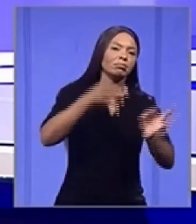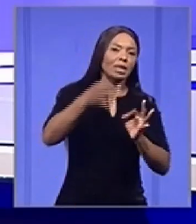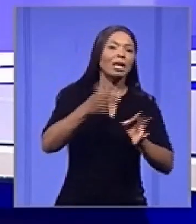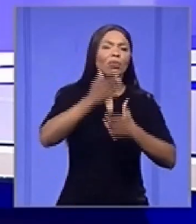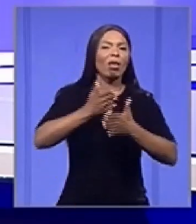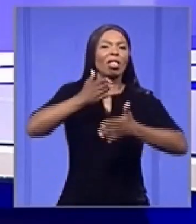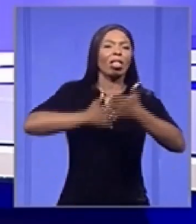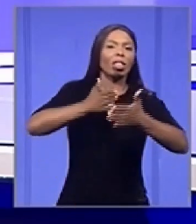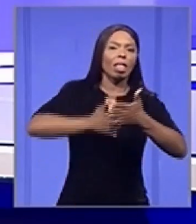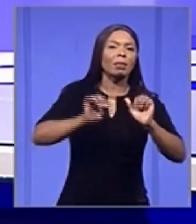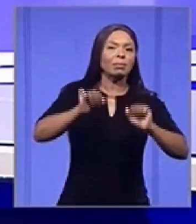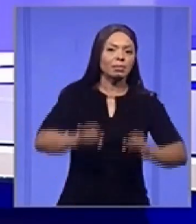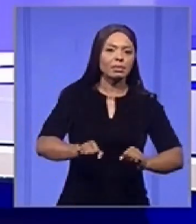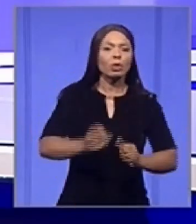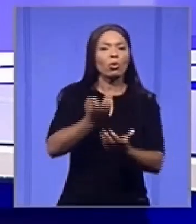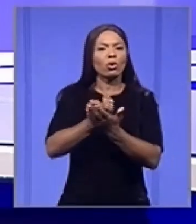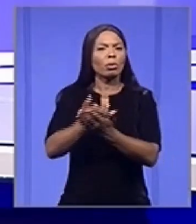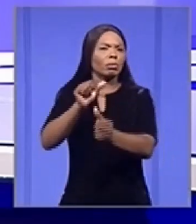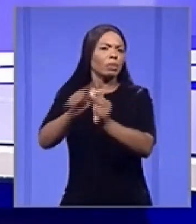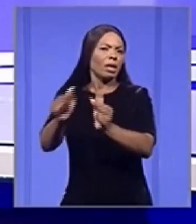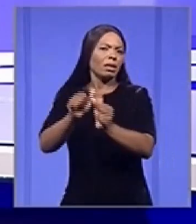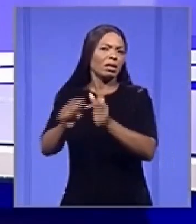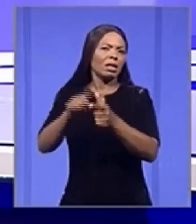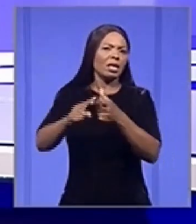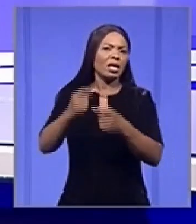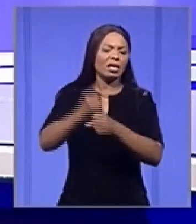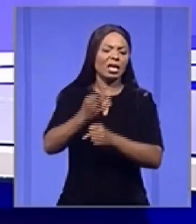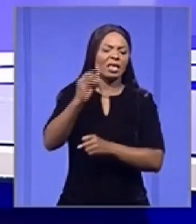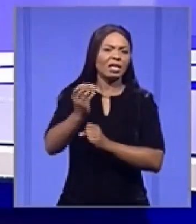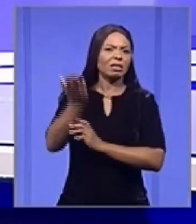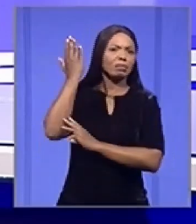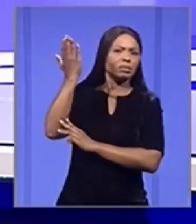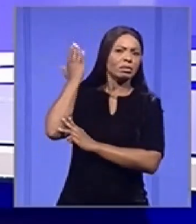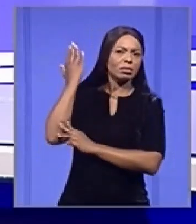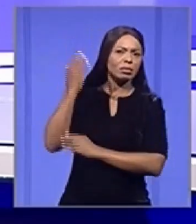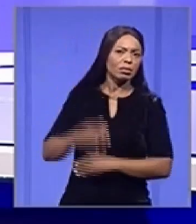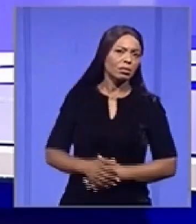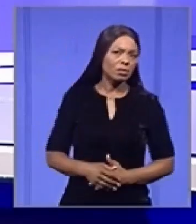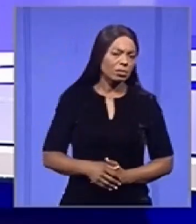godimo le mororo ikonomi e tokafetse go na le mo dingwageng di le 30 tse di fetileng.